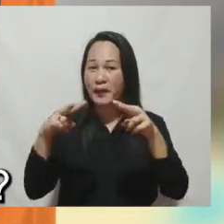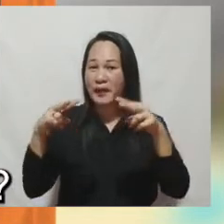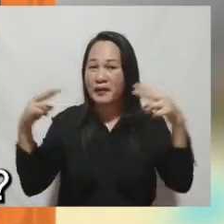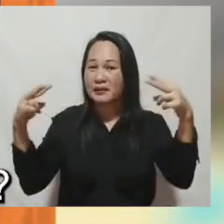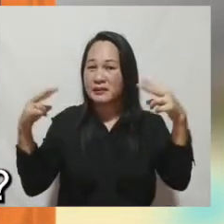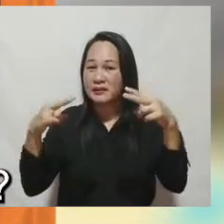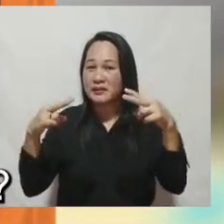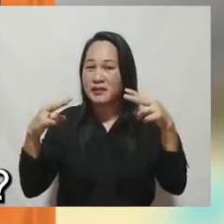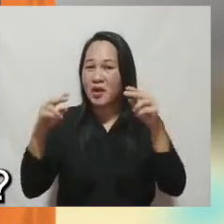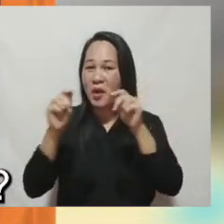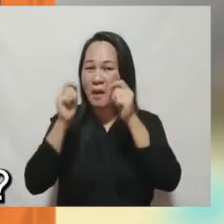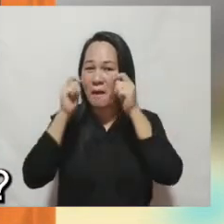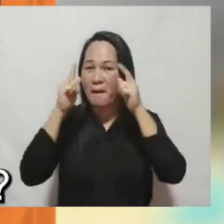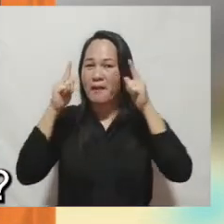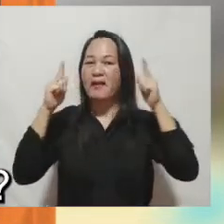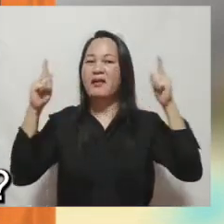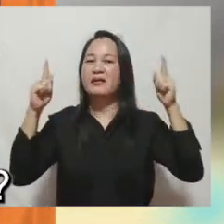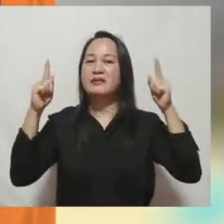like in this picture?